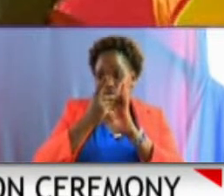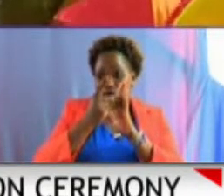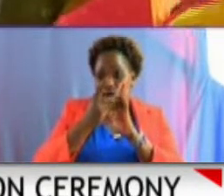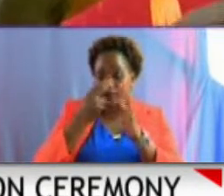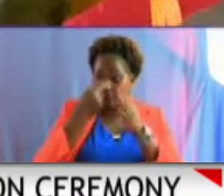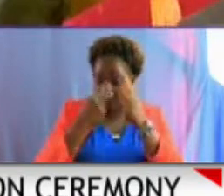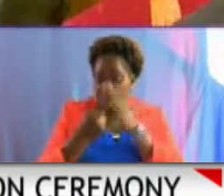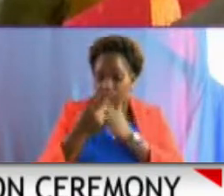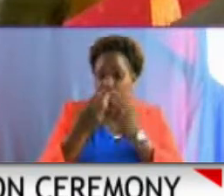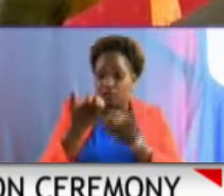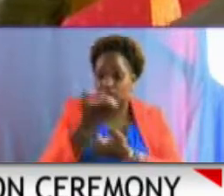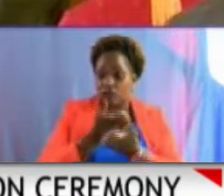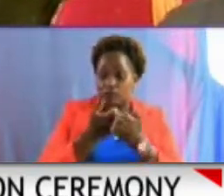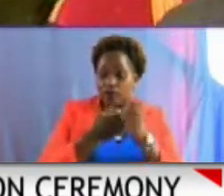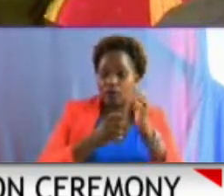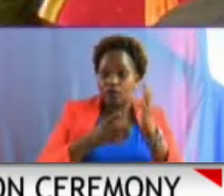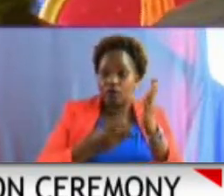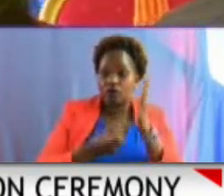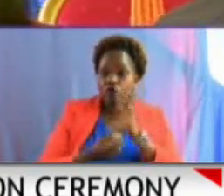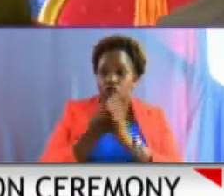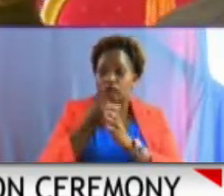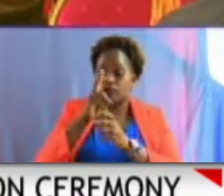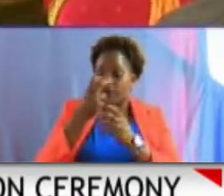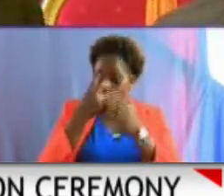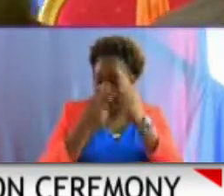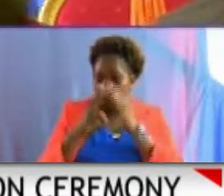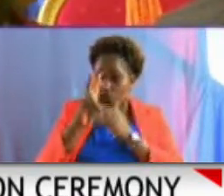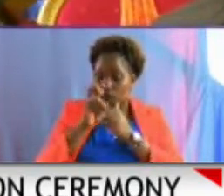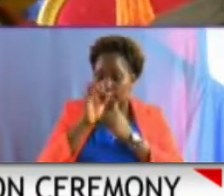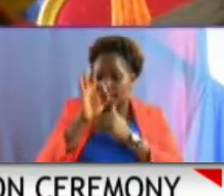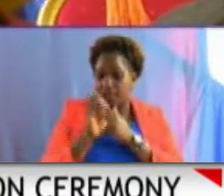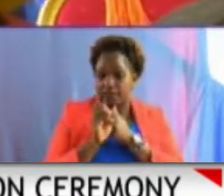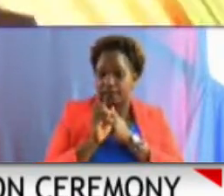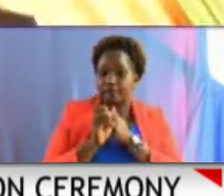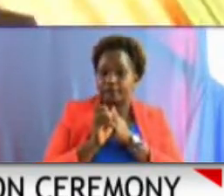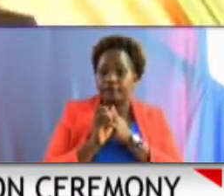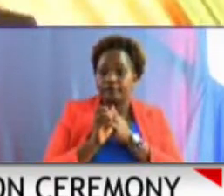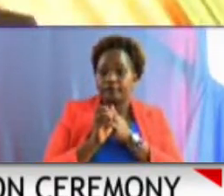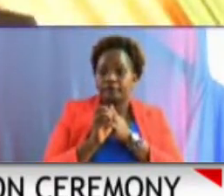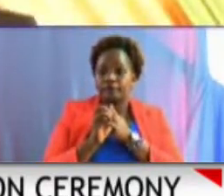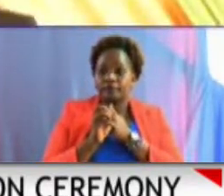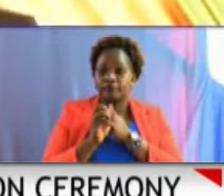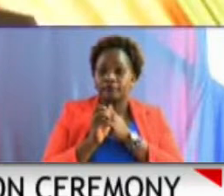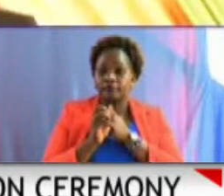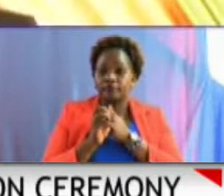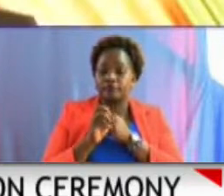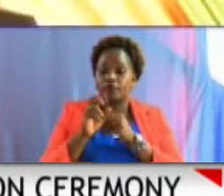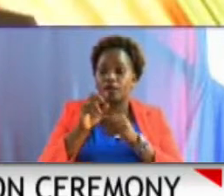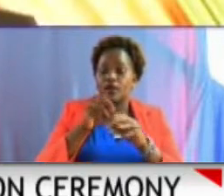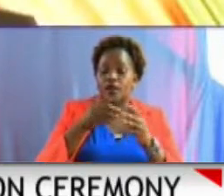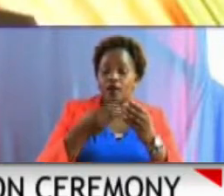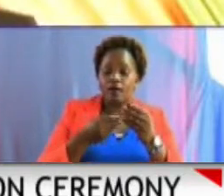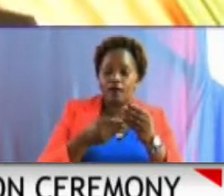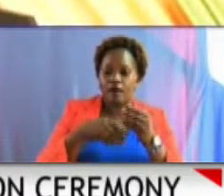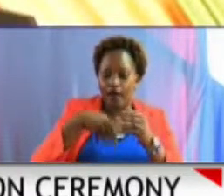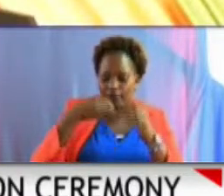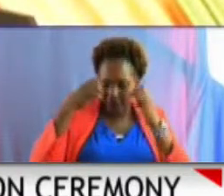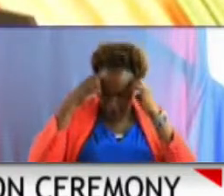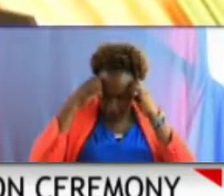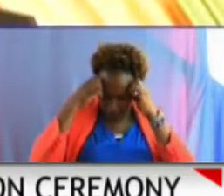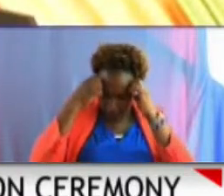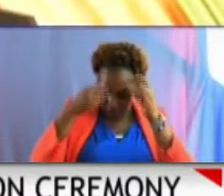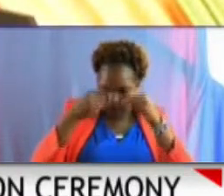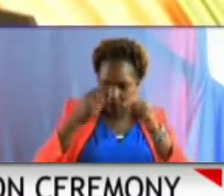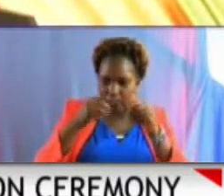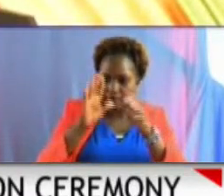economic development blueprint, the Vision 2030. Ladies and gentlemen, the cost of financing higher education is increasingly